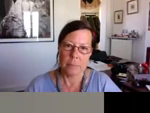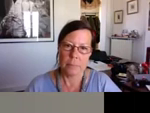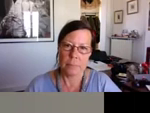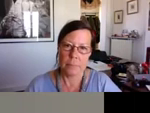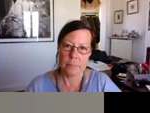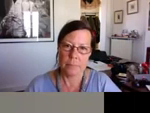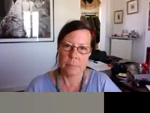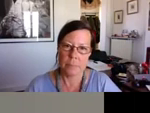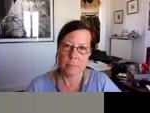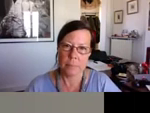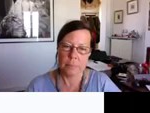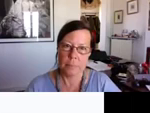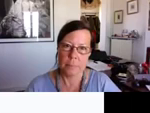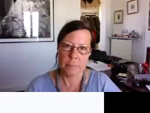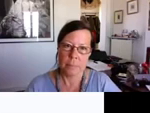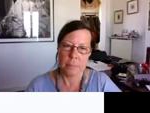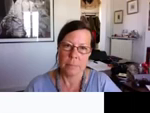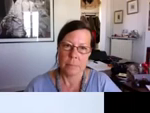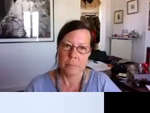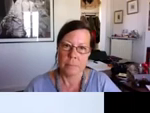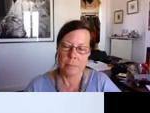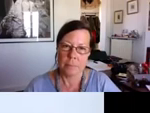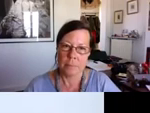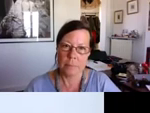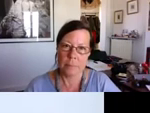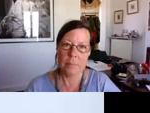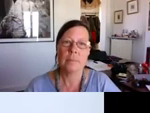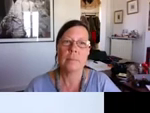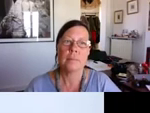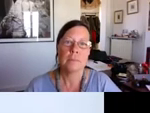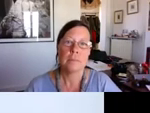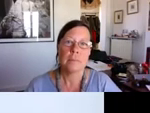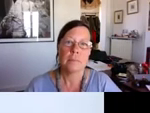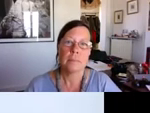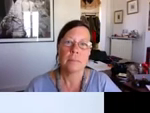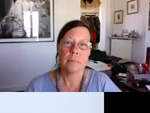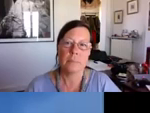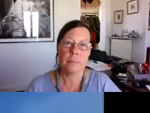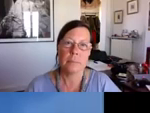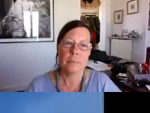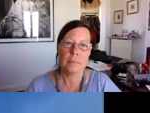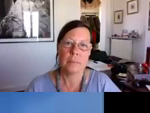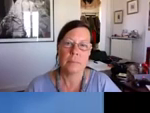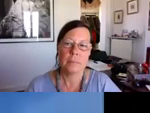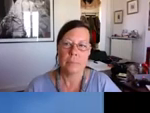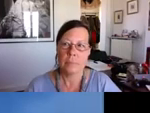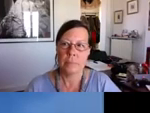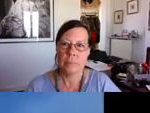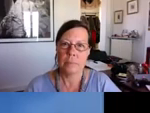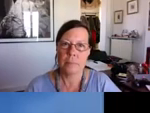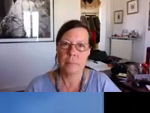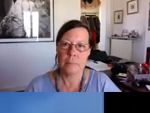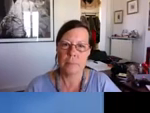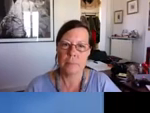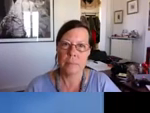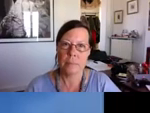planet. That's led to deadly consequences in countries like Brazil, where President Jair Bolsonaro has repeatedly urged citizens